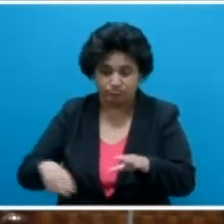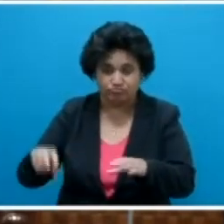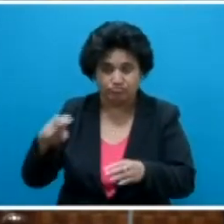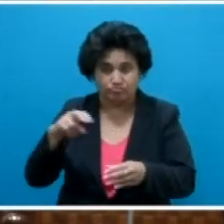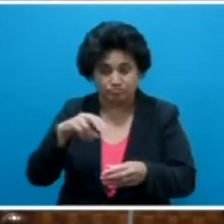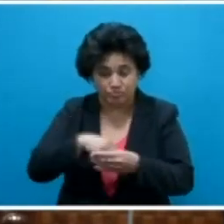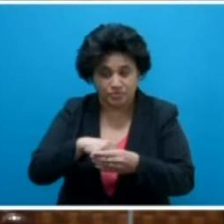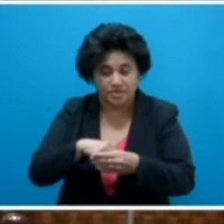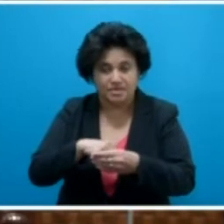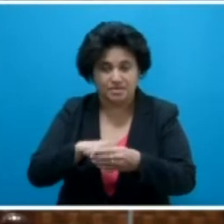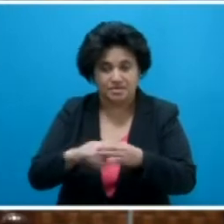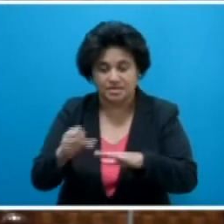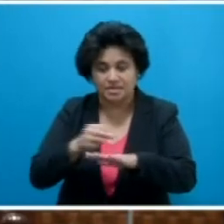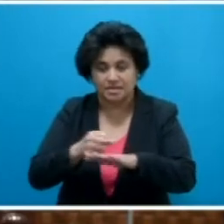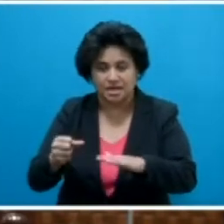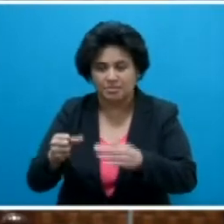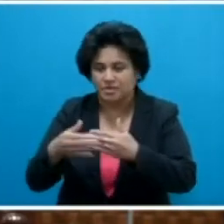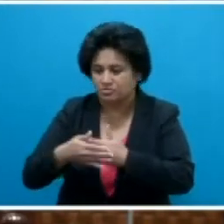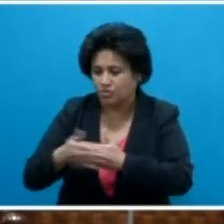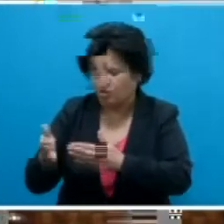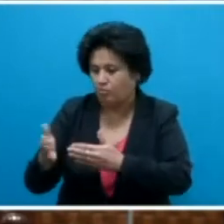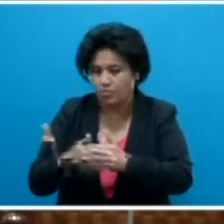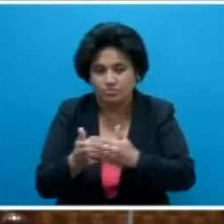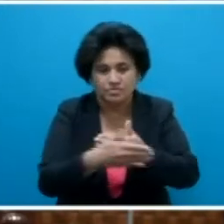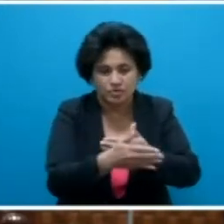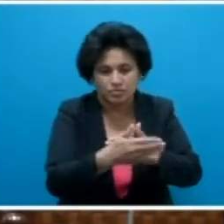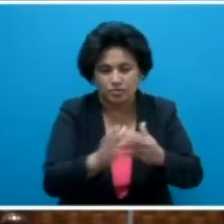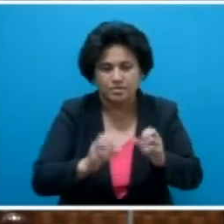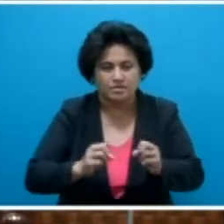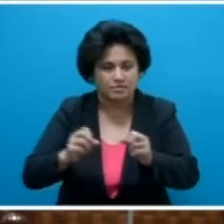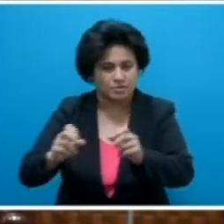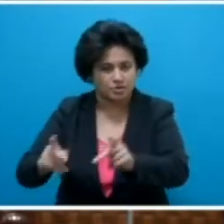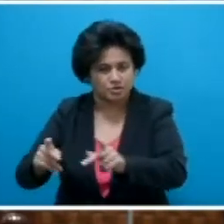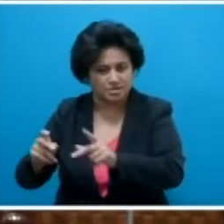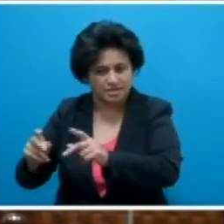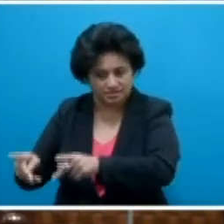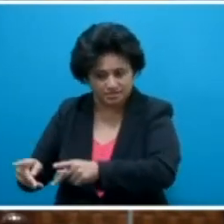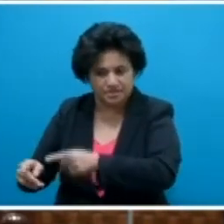many doors of opportunities for all Fijians